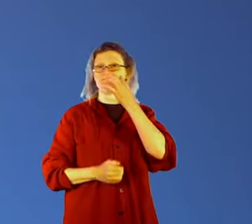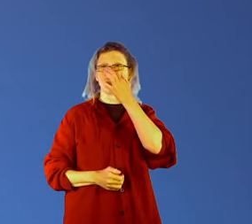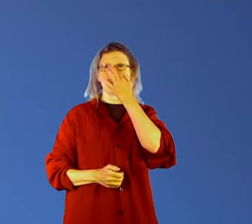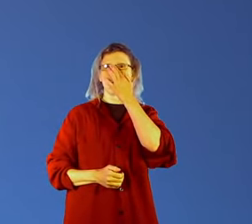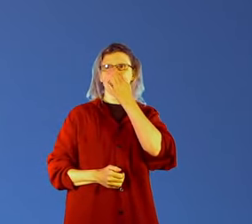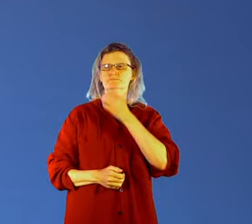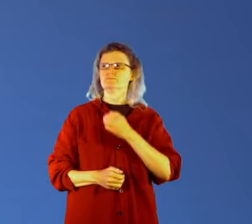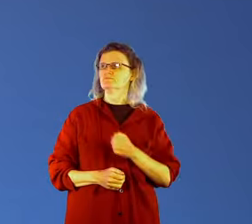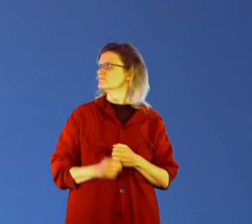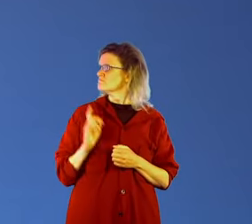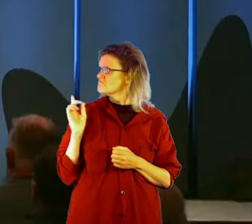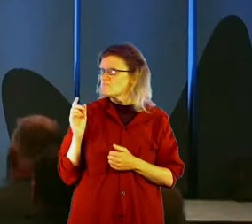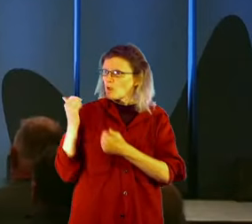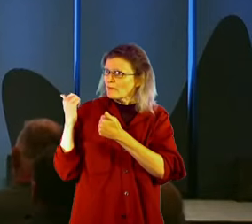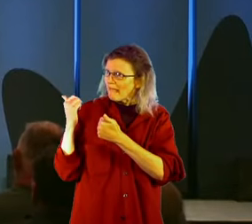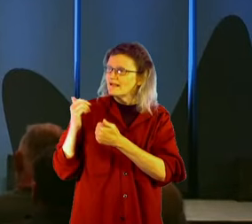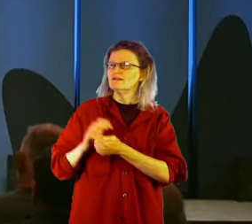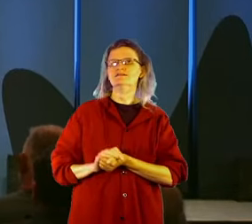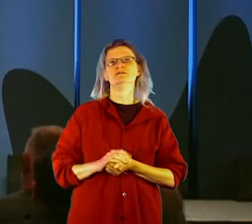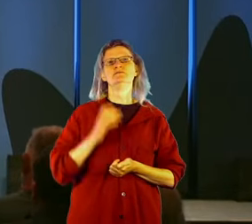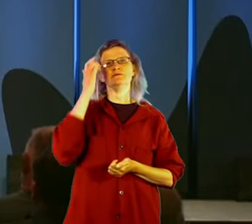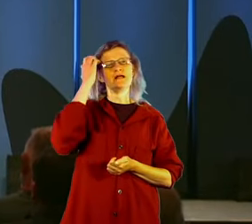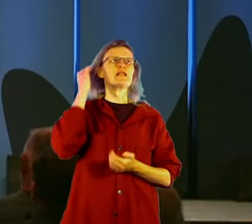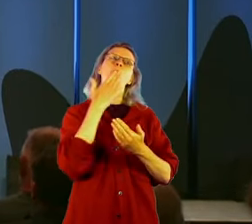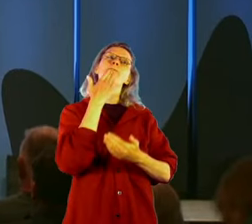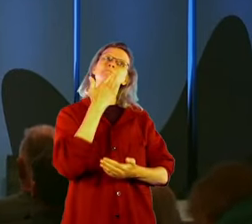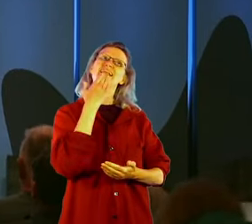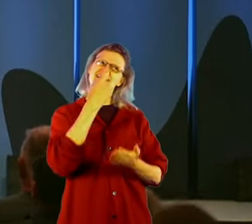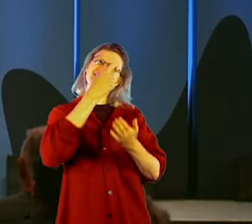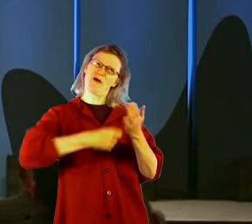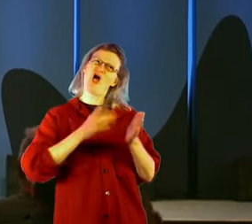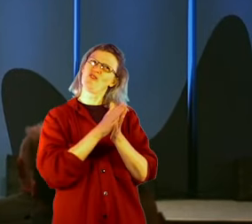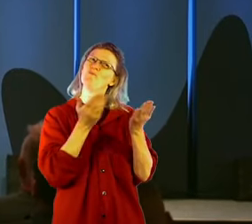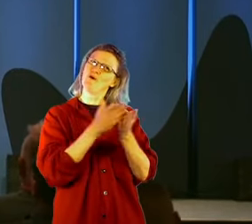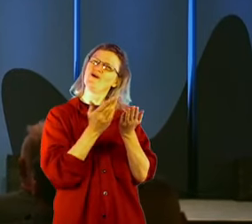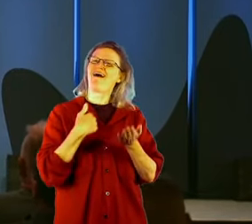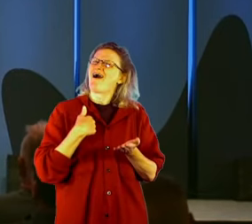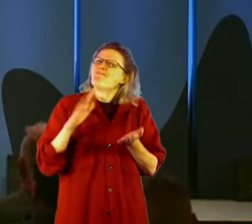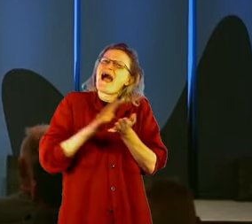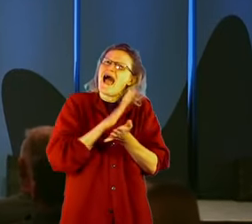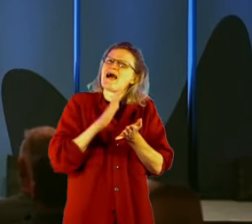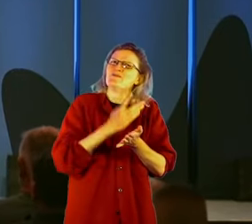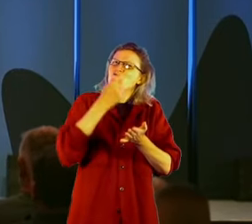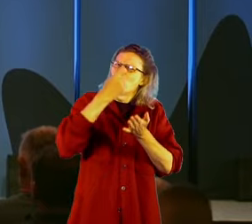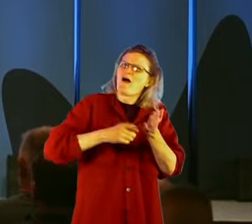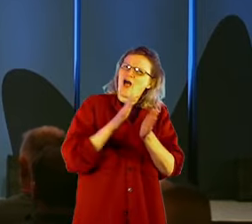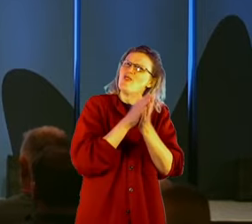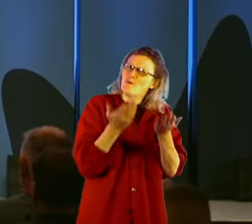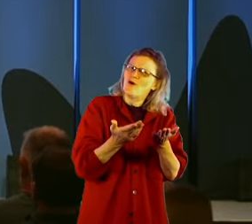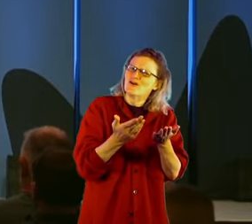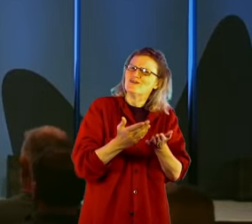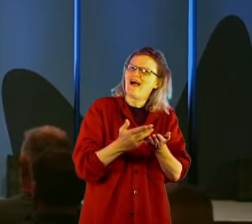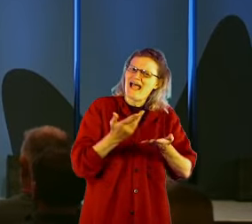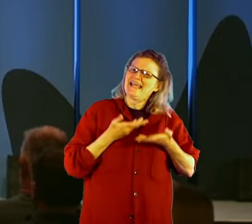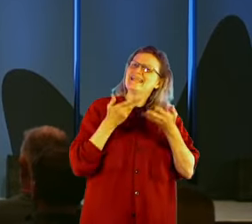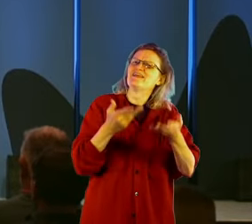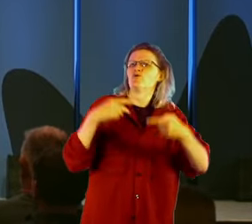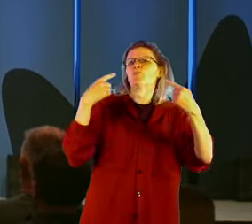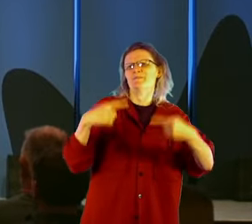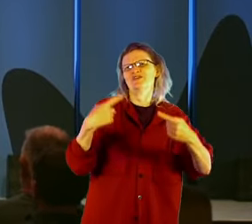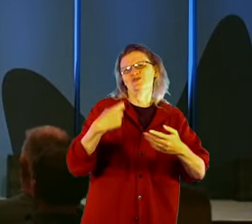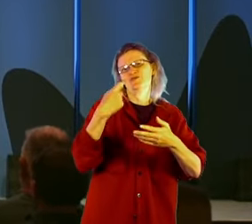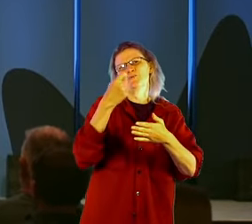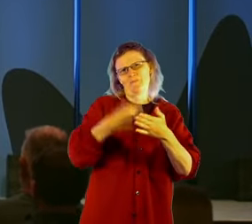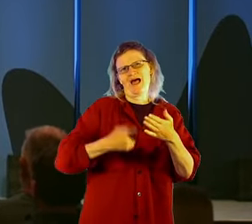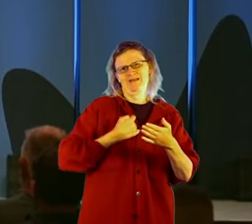Is that okay, Ros? Please buy the book. I'm very happy for you to do that, yes. You have my permission. Excellent. If